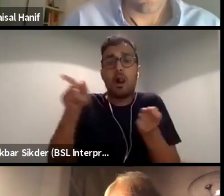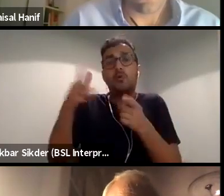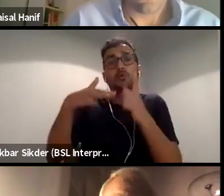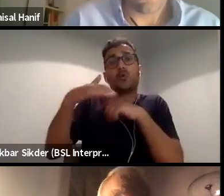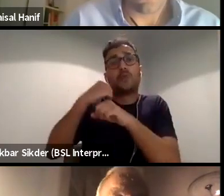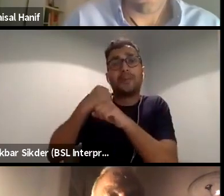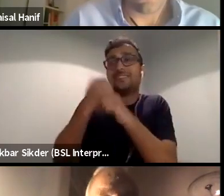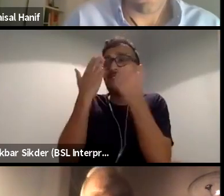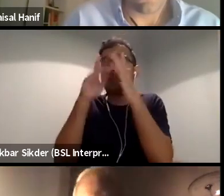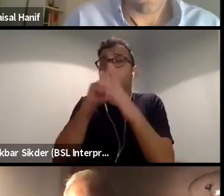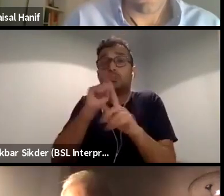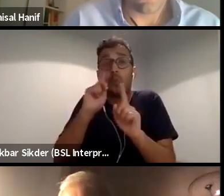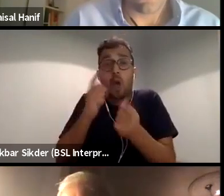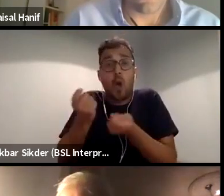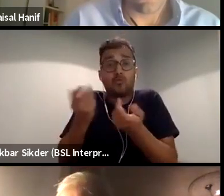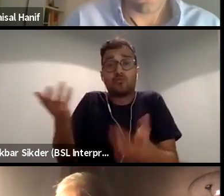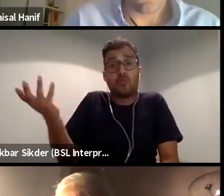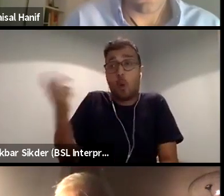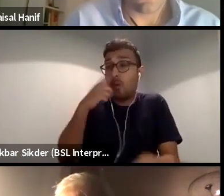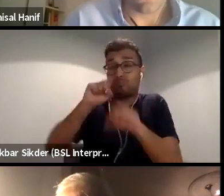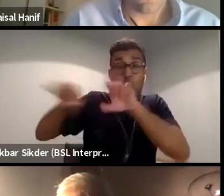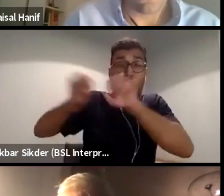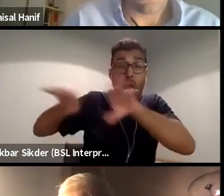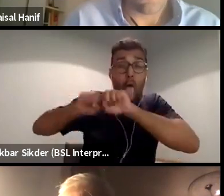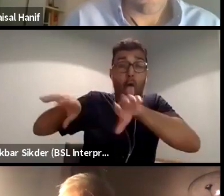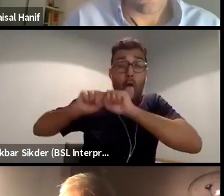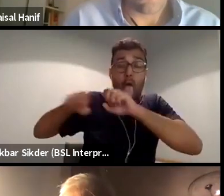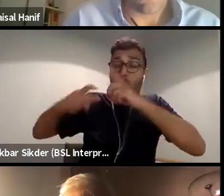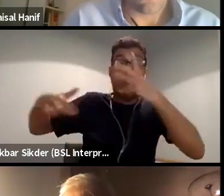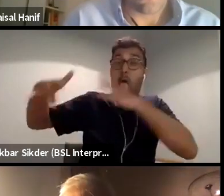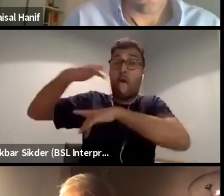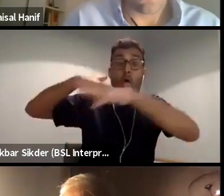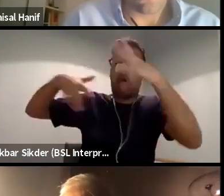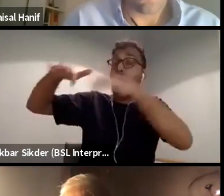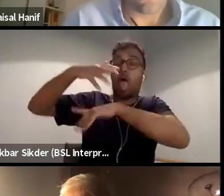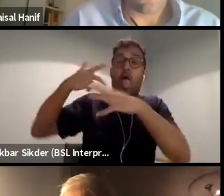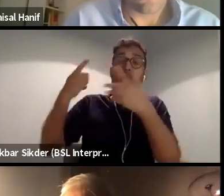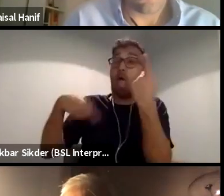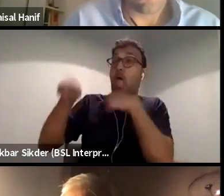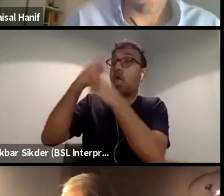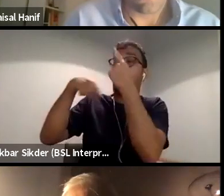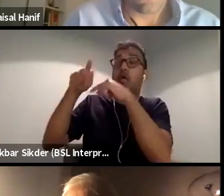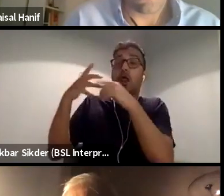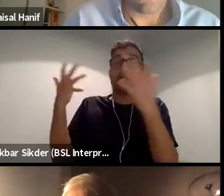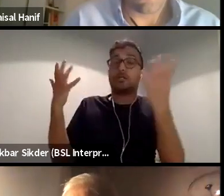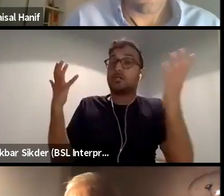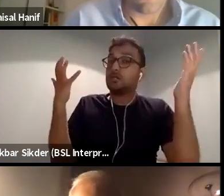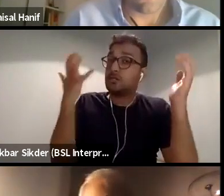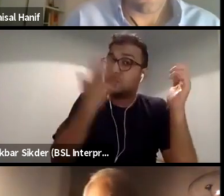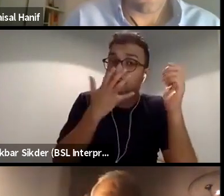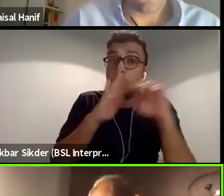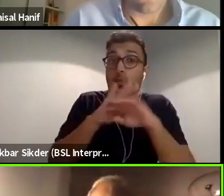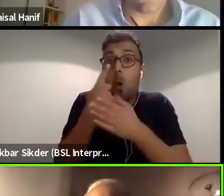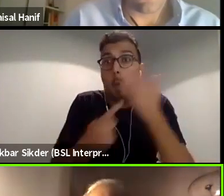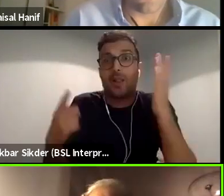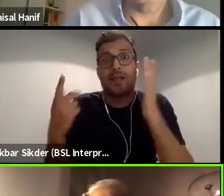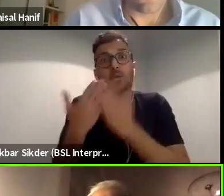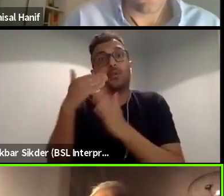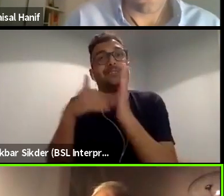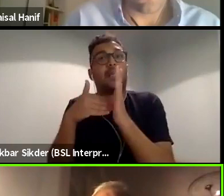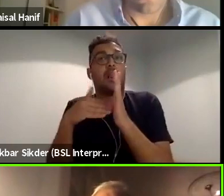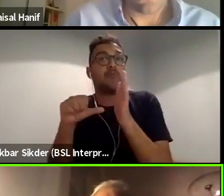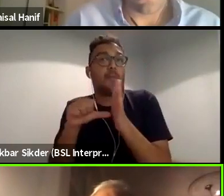those voices online, which is deeply problematic in the New Zealand, and I would suggest internationally. Well, Paul, I think